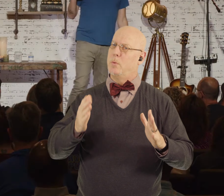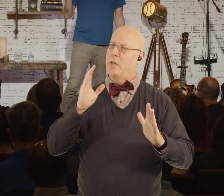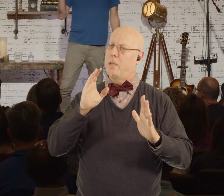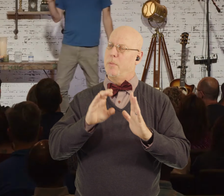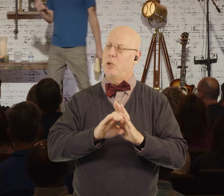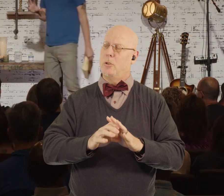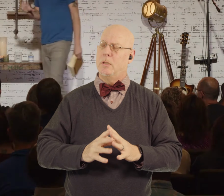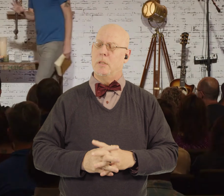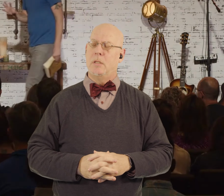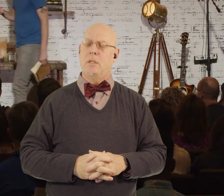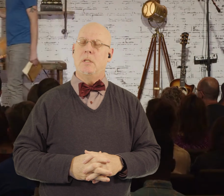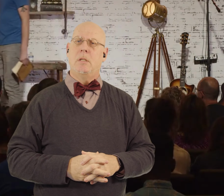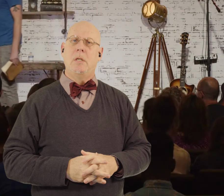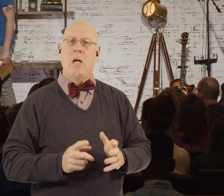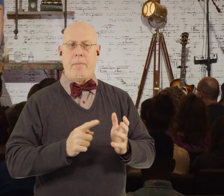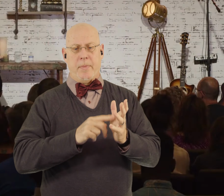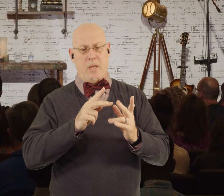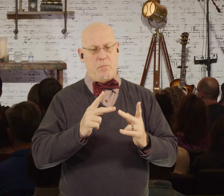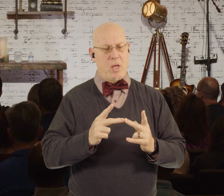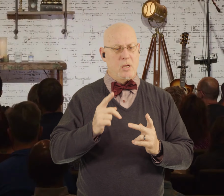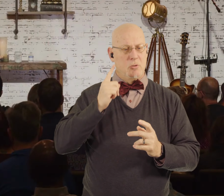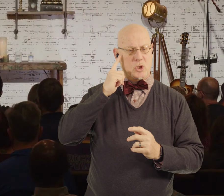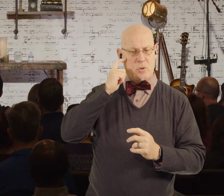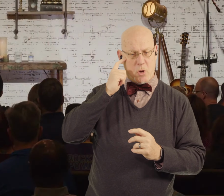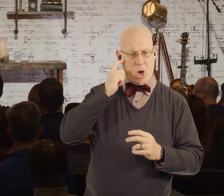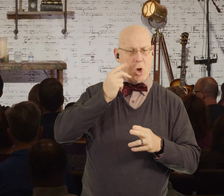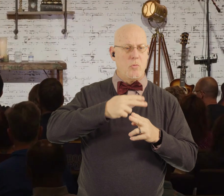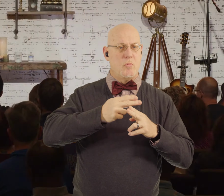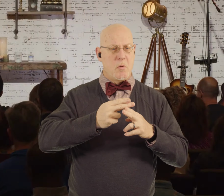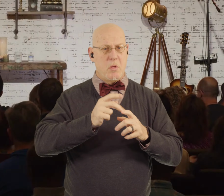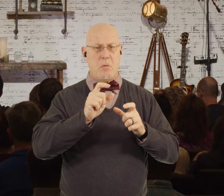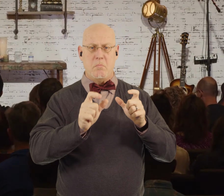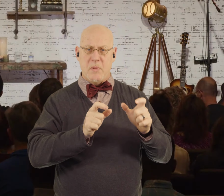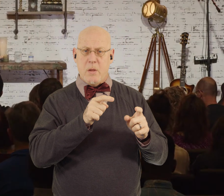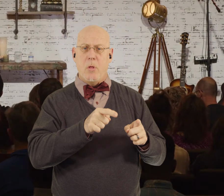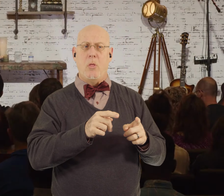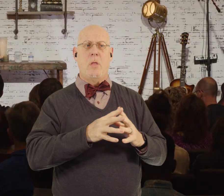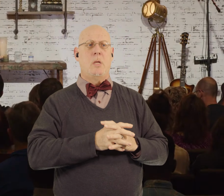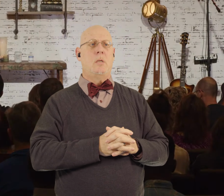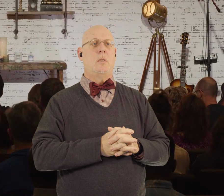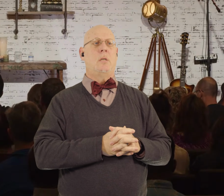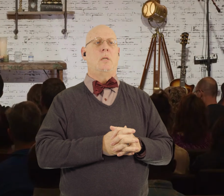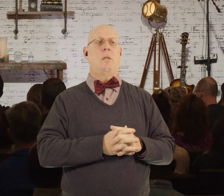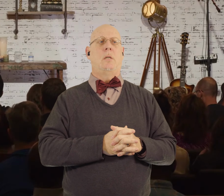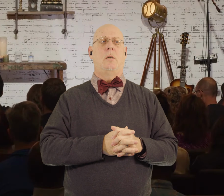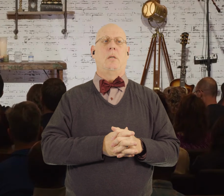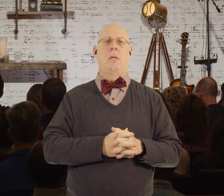So here's the picture. In this place of supposed reputable beauty,